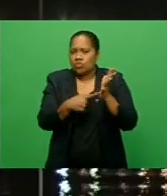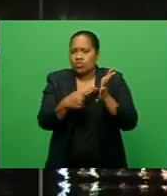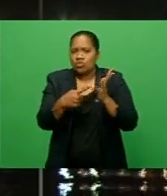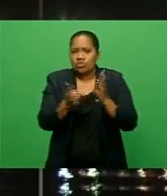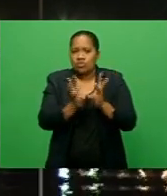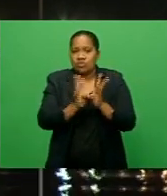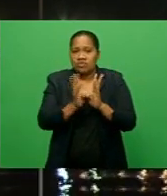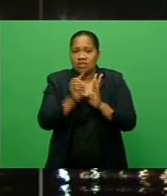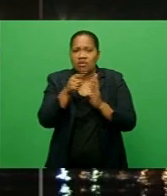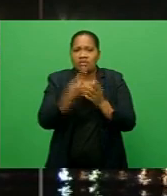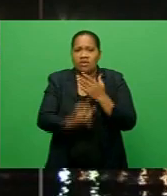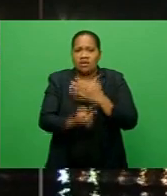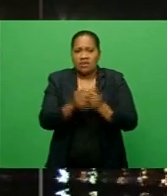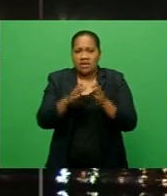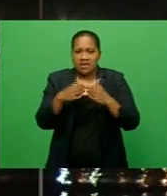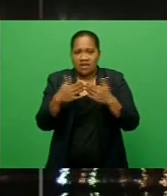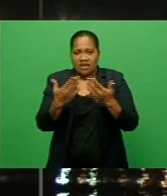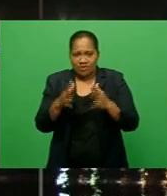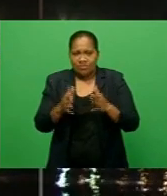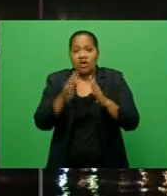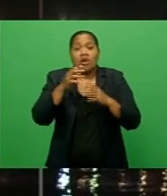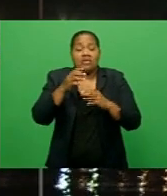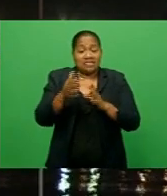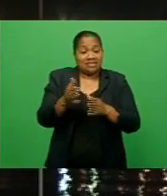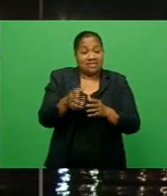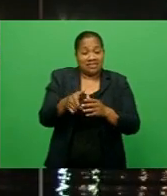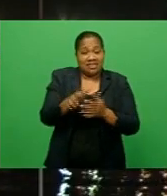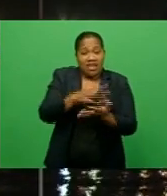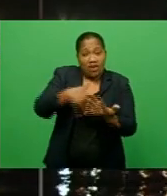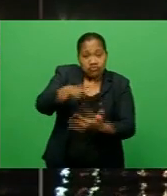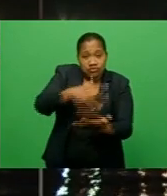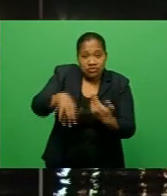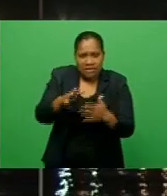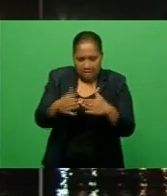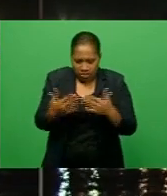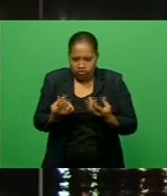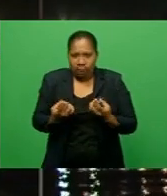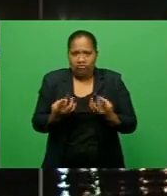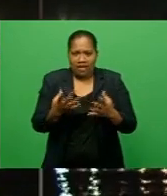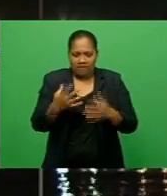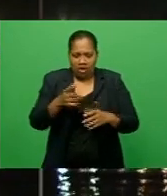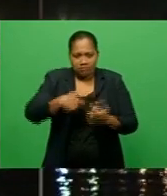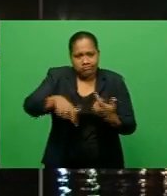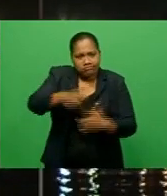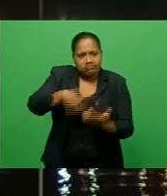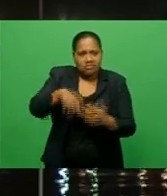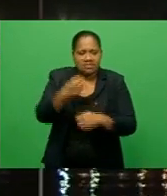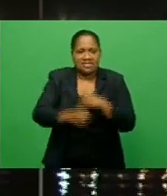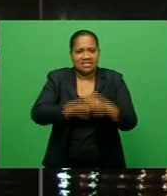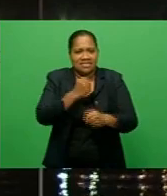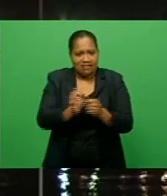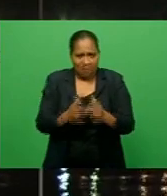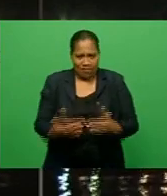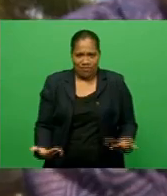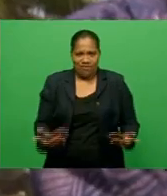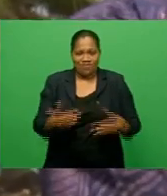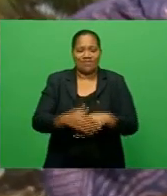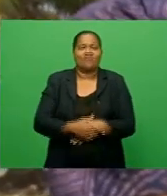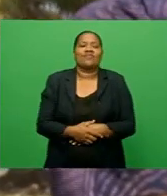revamped since Tropical Cyclone Harold and is ready for this cyclone season. Chosaina Nunga again with this report.